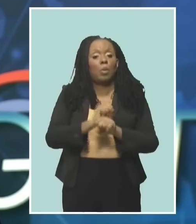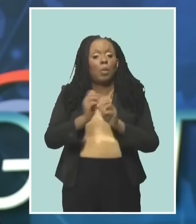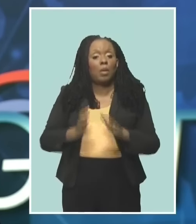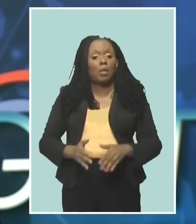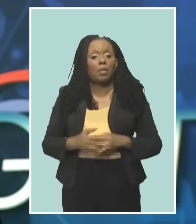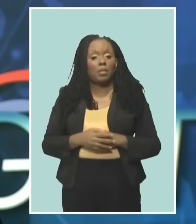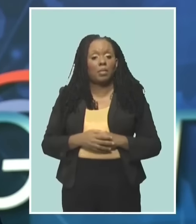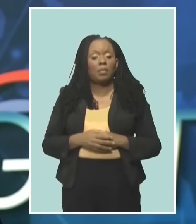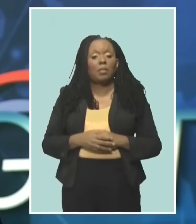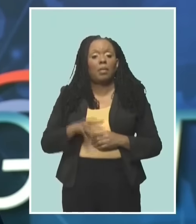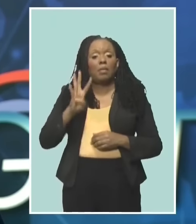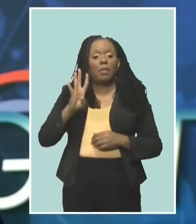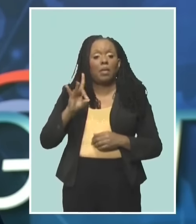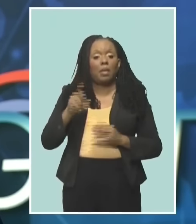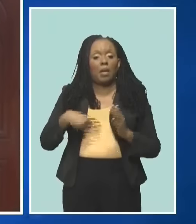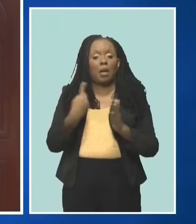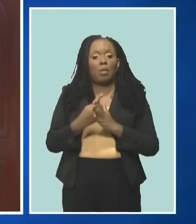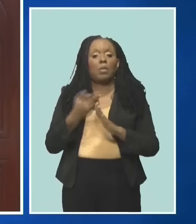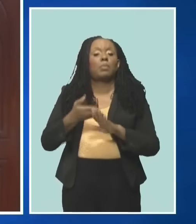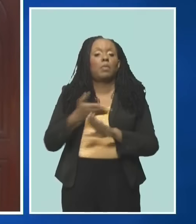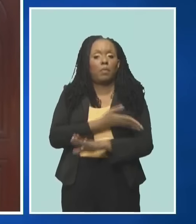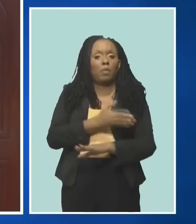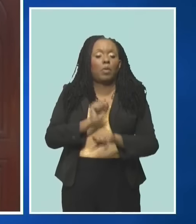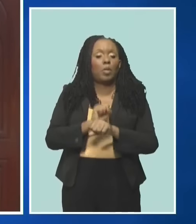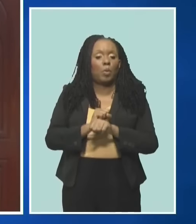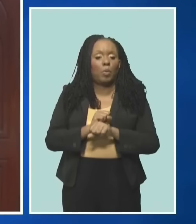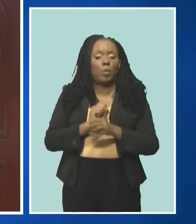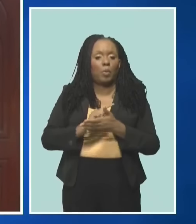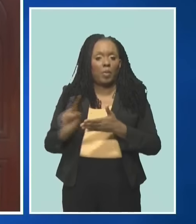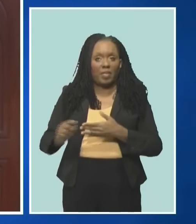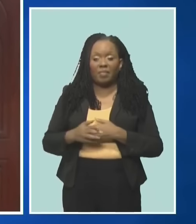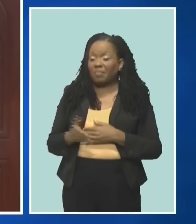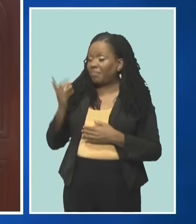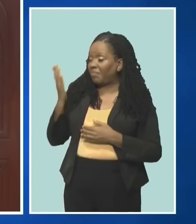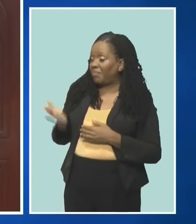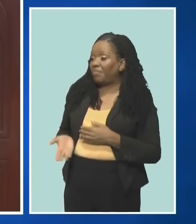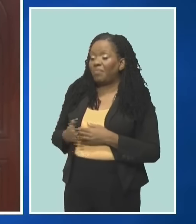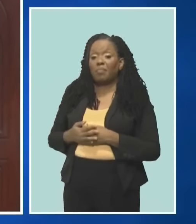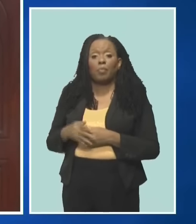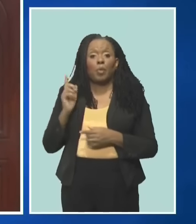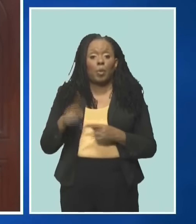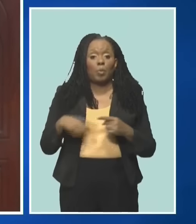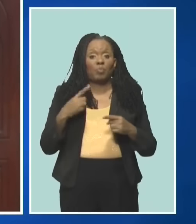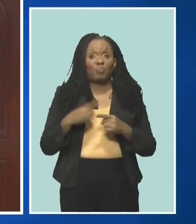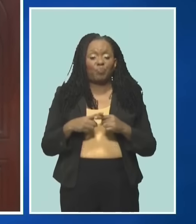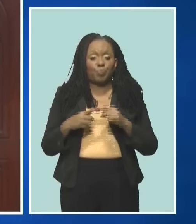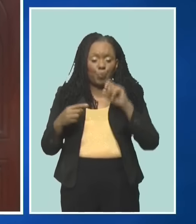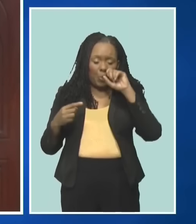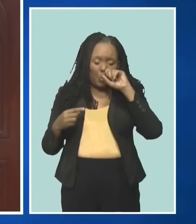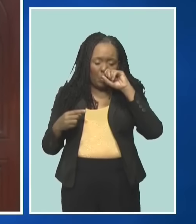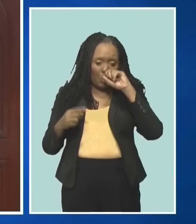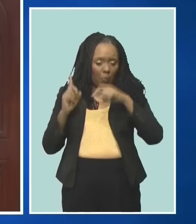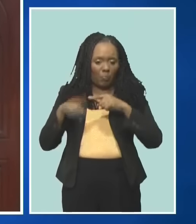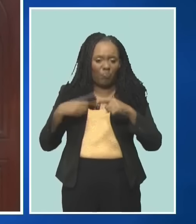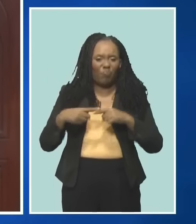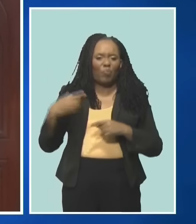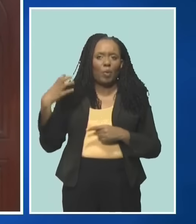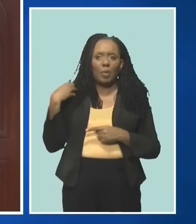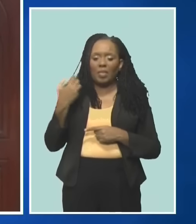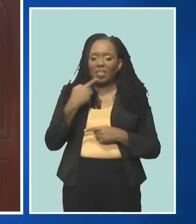week. Where an employer requires that a distinctive uniform is to be worn by an